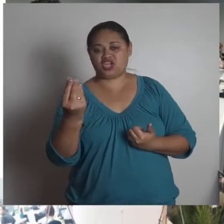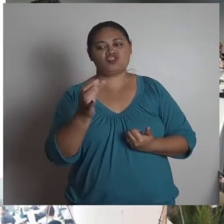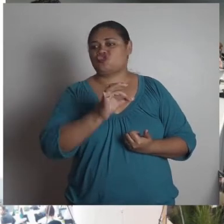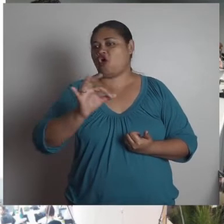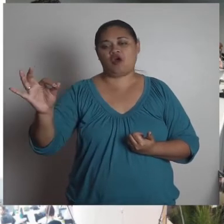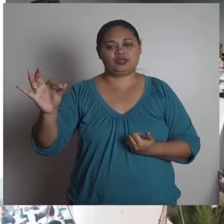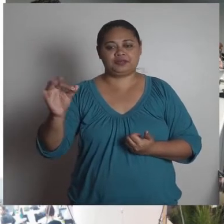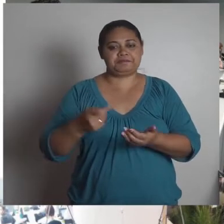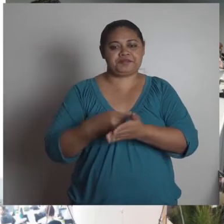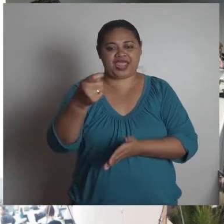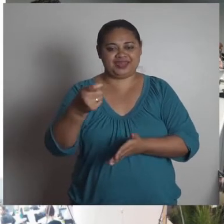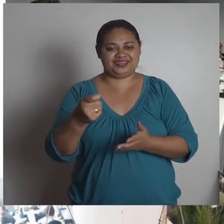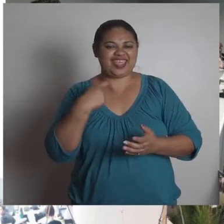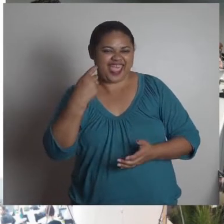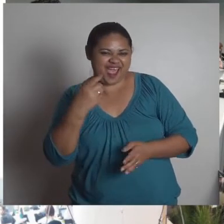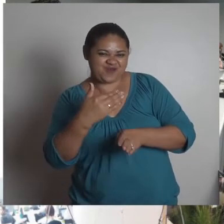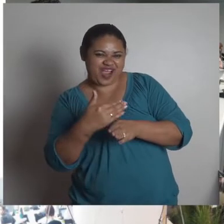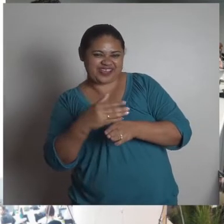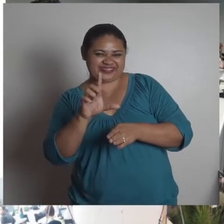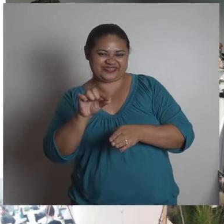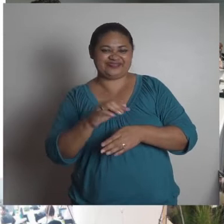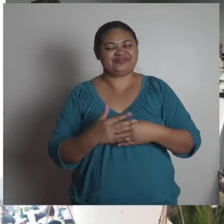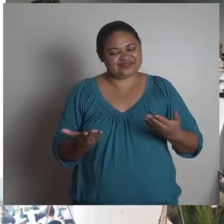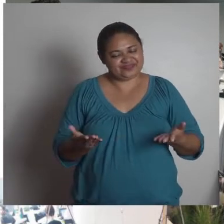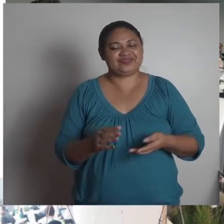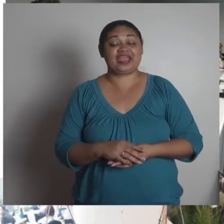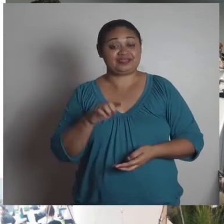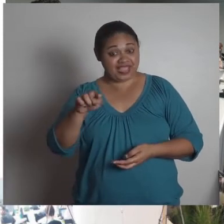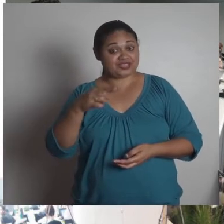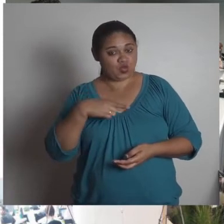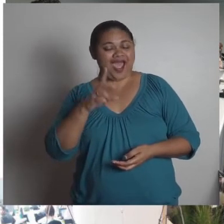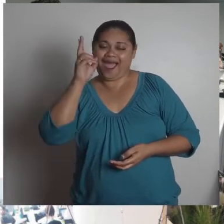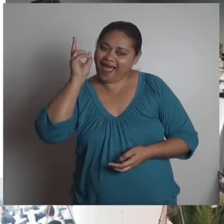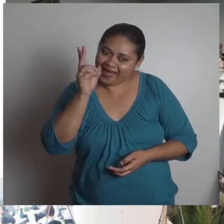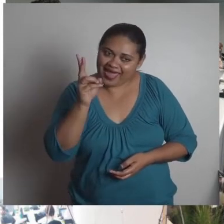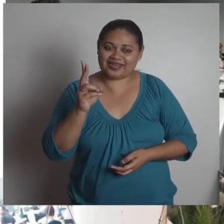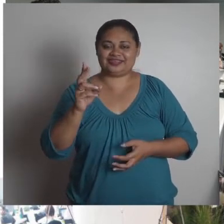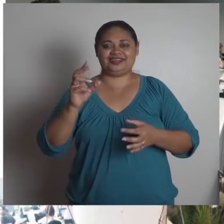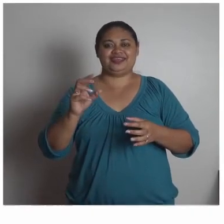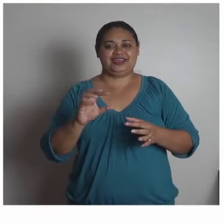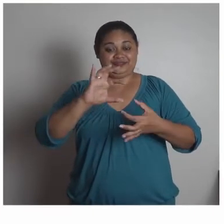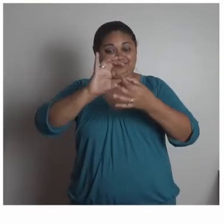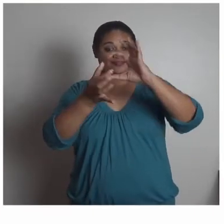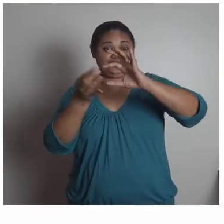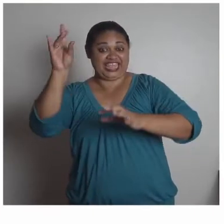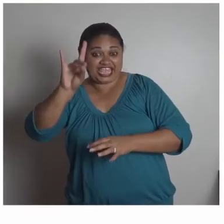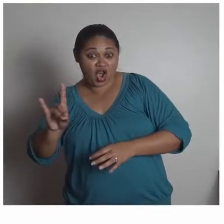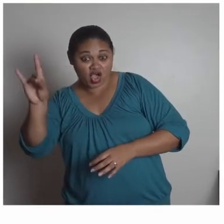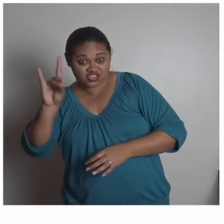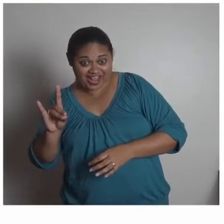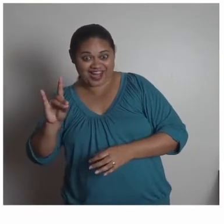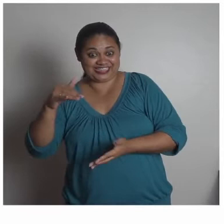it's either not enough money or it's unpaid care work that they're doing. And that's why we're doing,